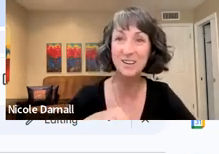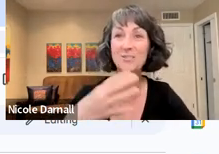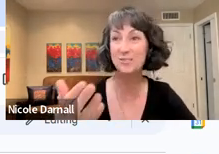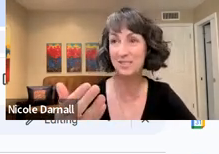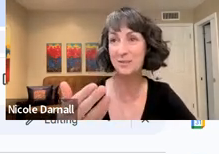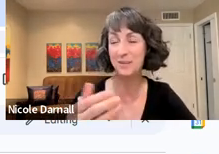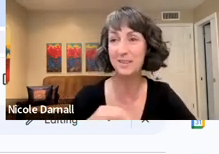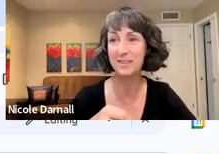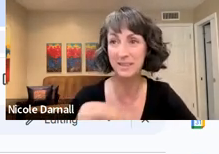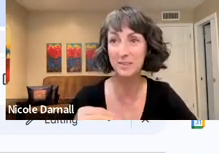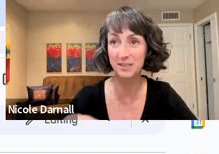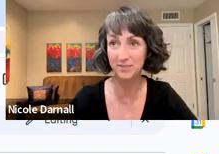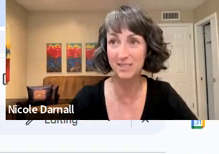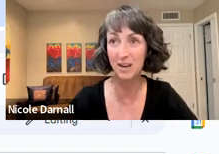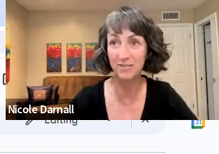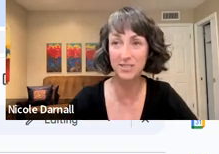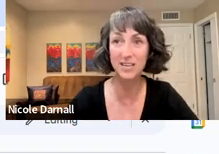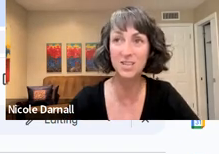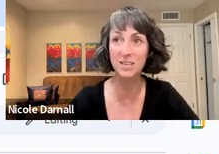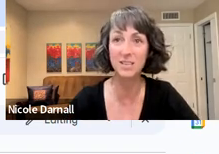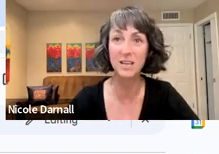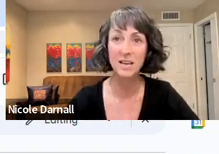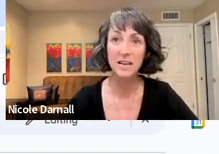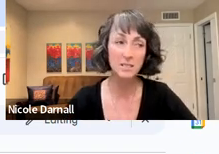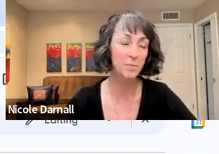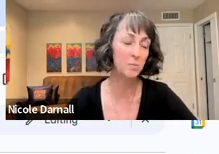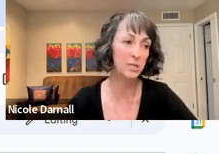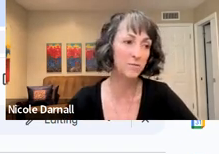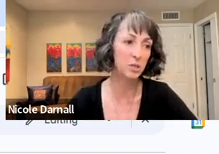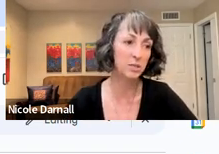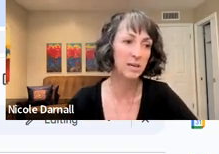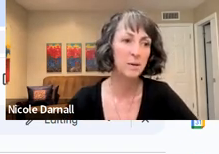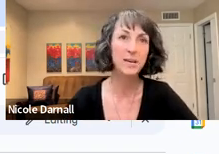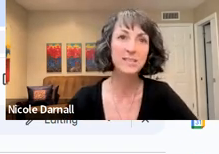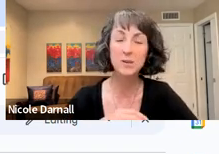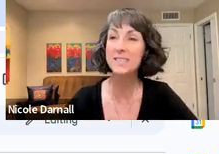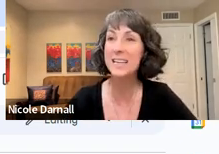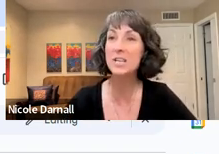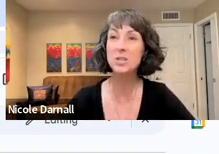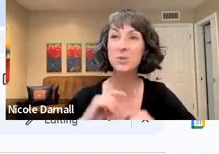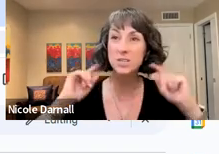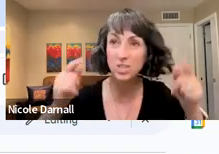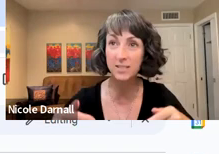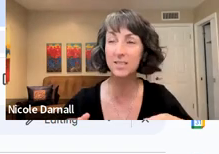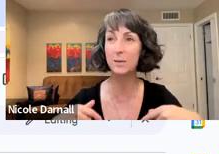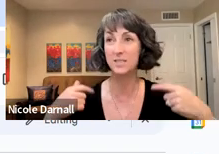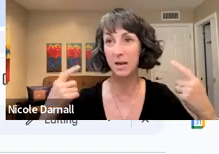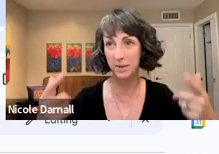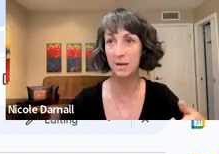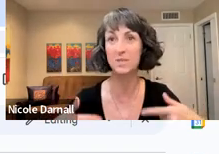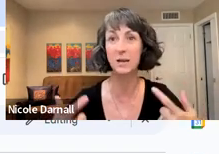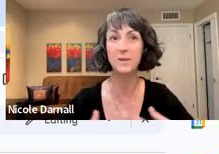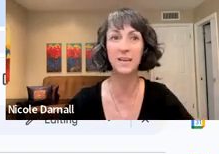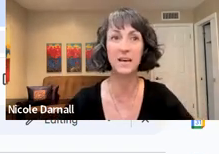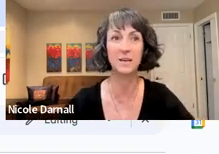figuring out who's going to be the leader of this conversation is a bit more difficult, but it's an issue that just keeps